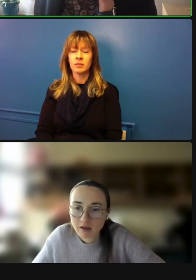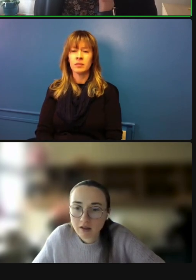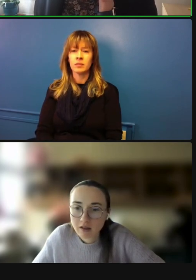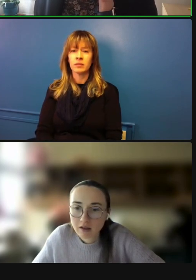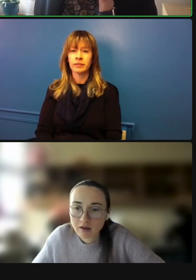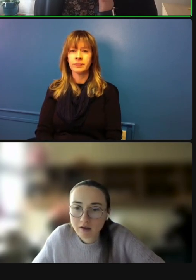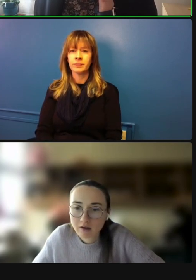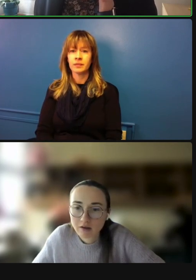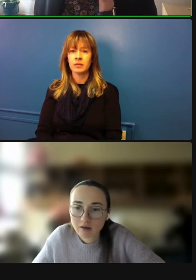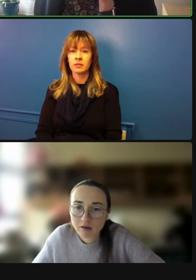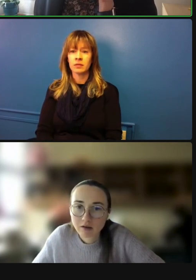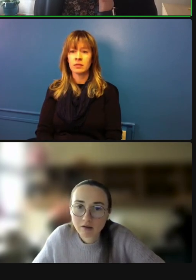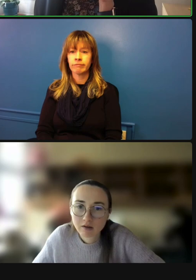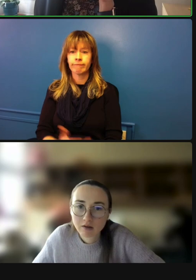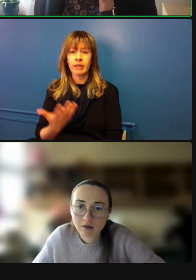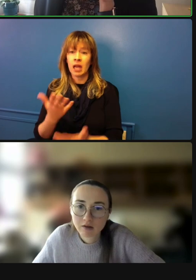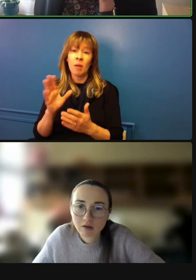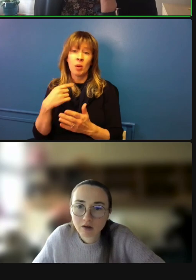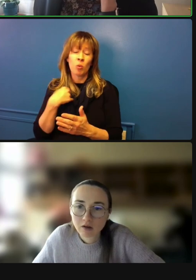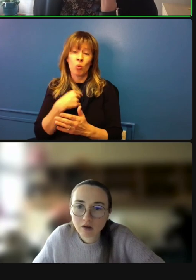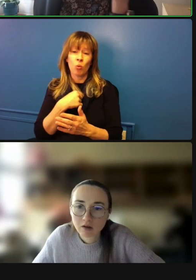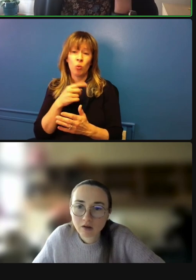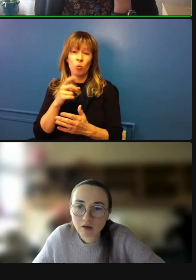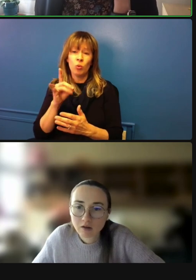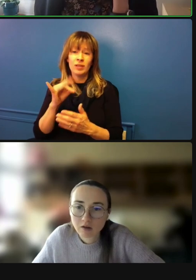each video. So we had people